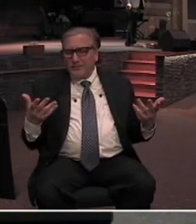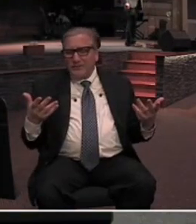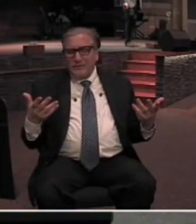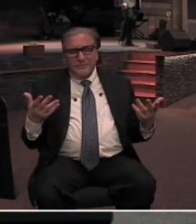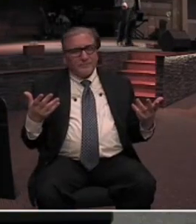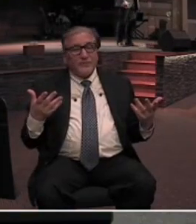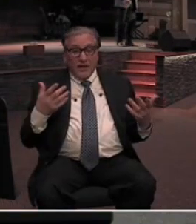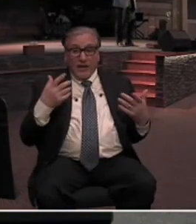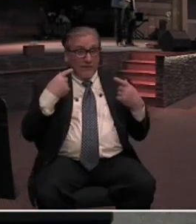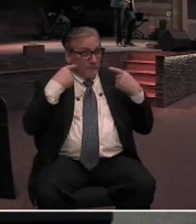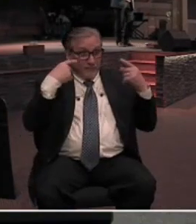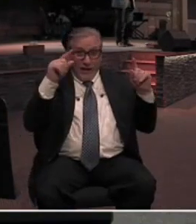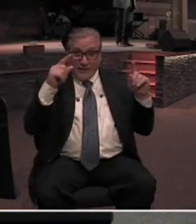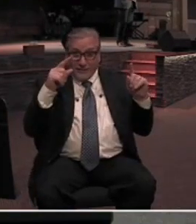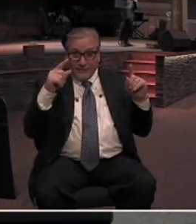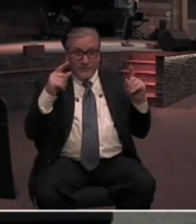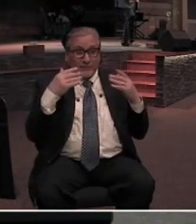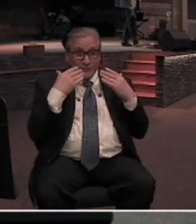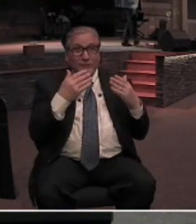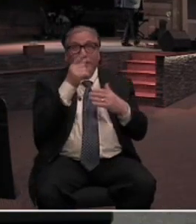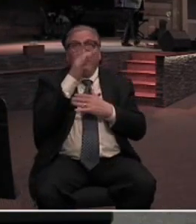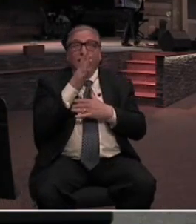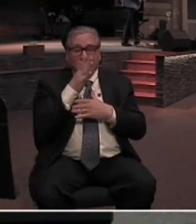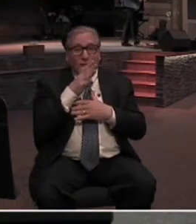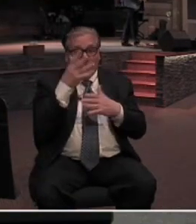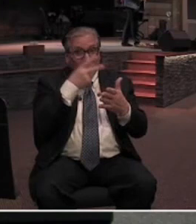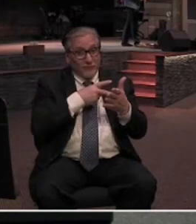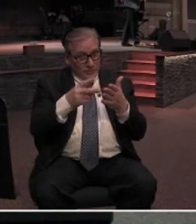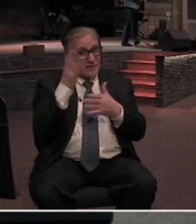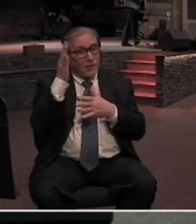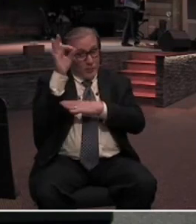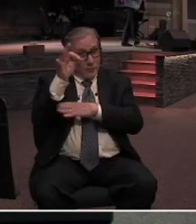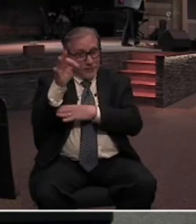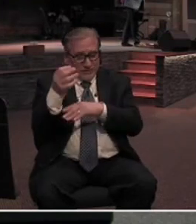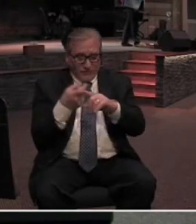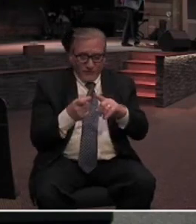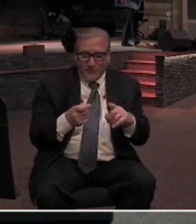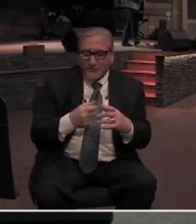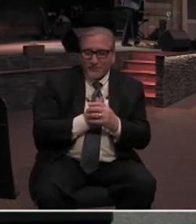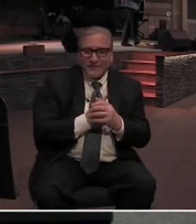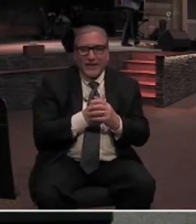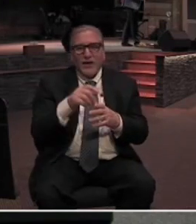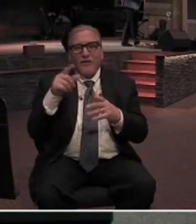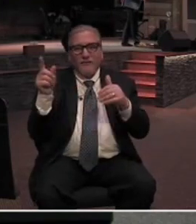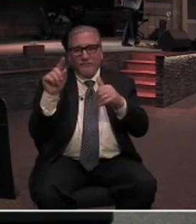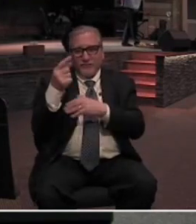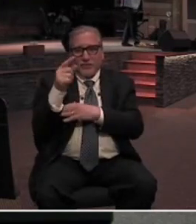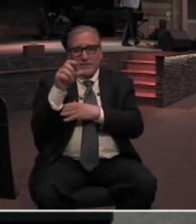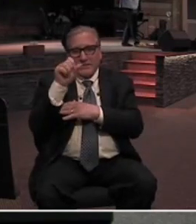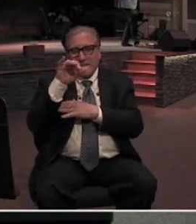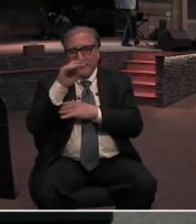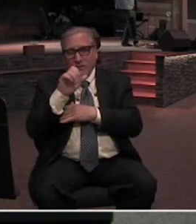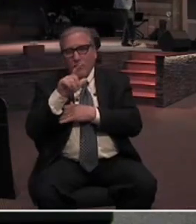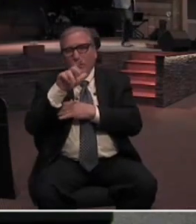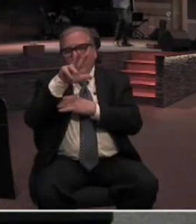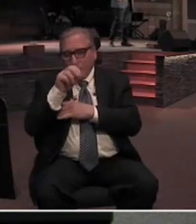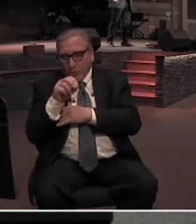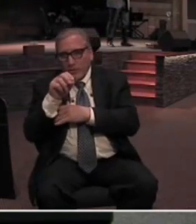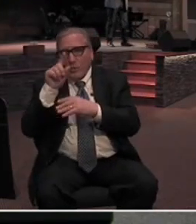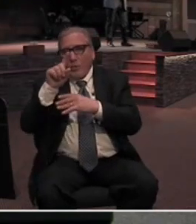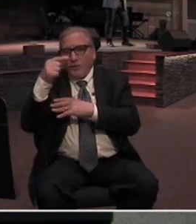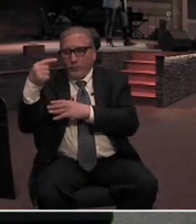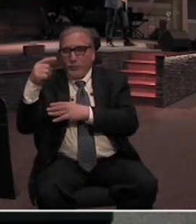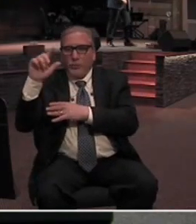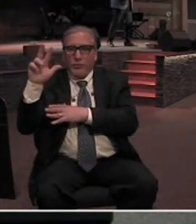Finally, and you say, thank God, to the verses I want to start preaching from. 1 Samuel verse, chapter 30, verses 1 through 3, and then we'll